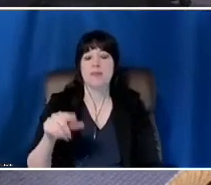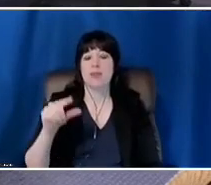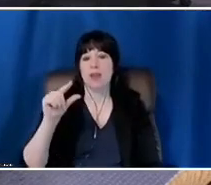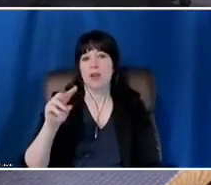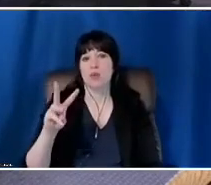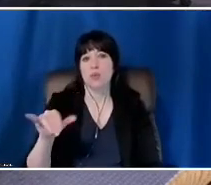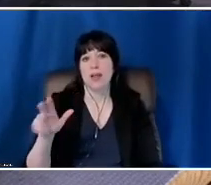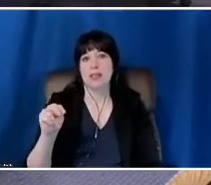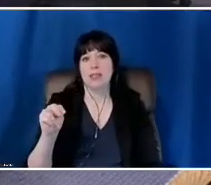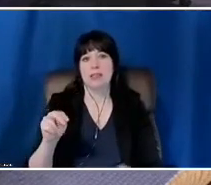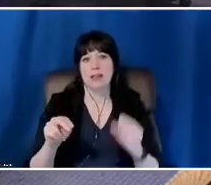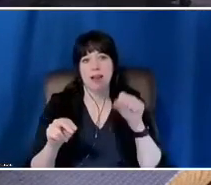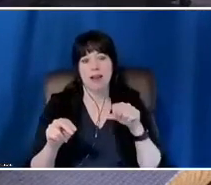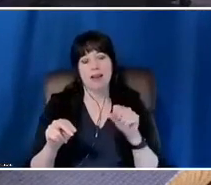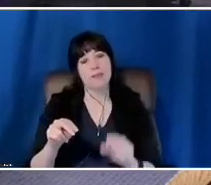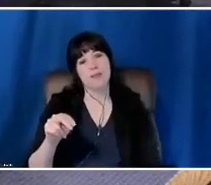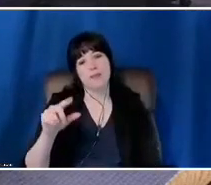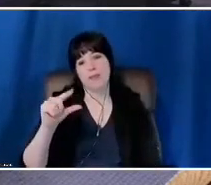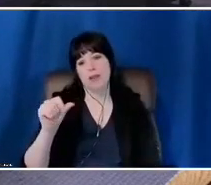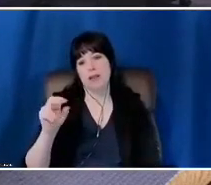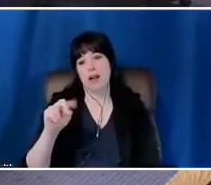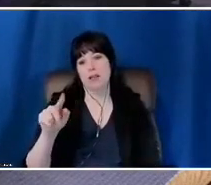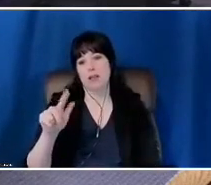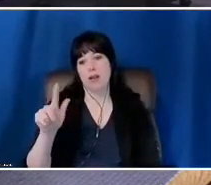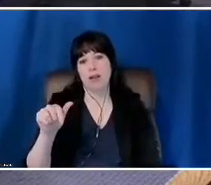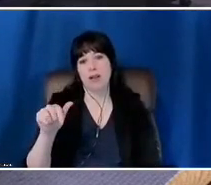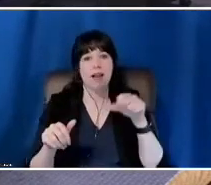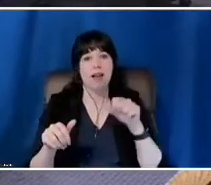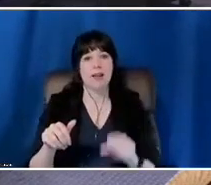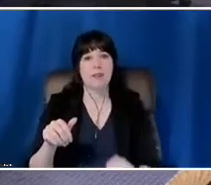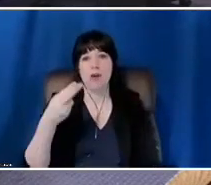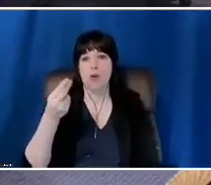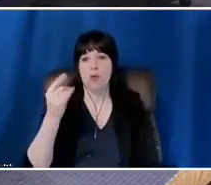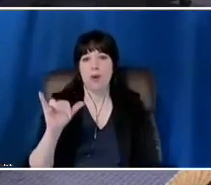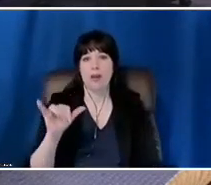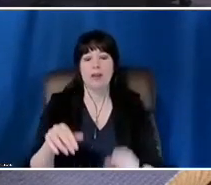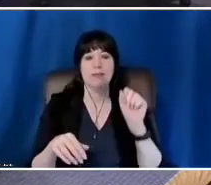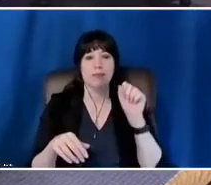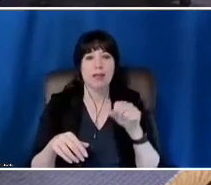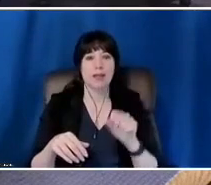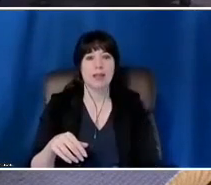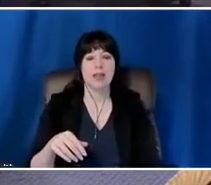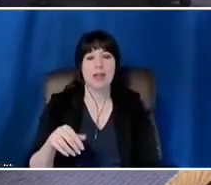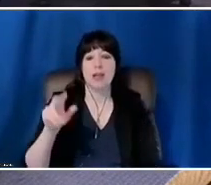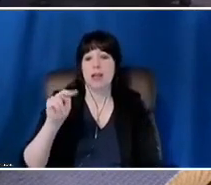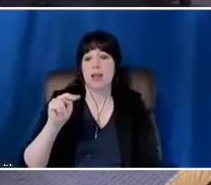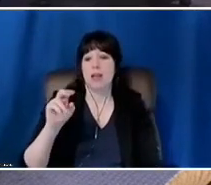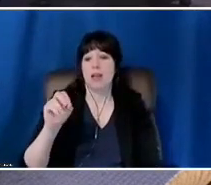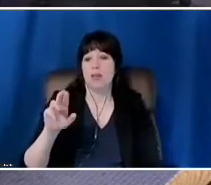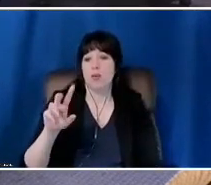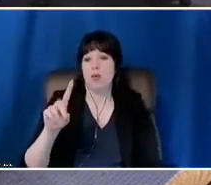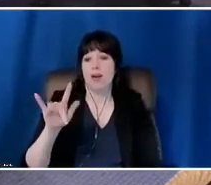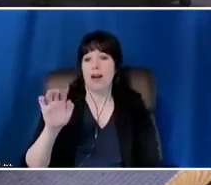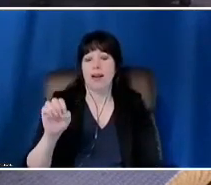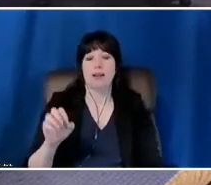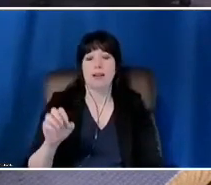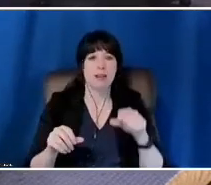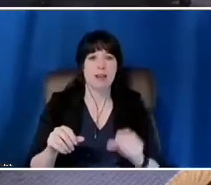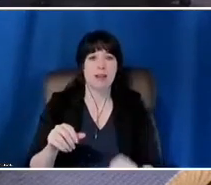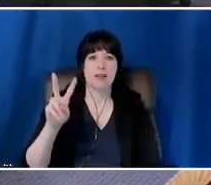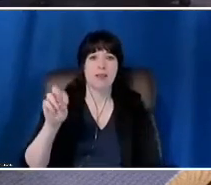Aye. Councilor Gonzalez. Aye. Councilor Hoy. Aye. Councilor Nordike. Aye. Councilor